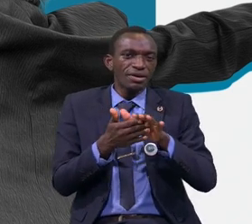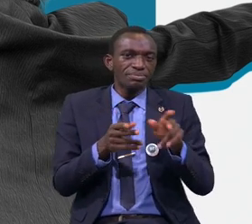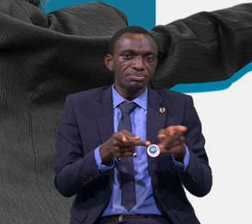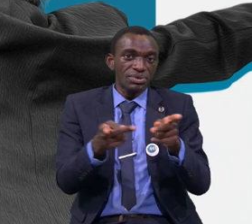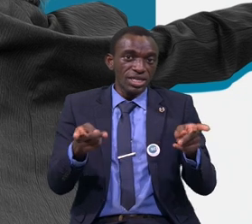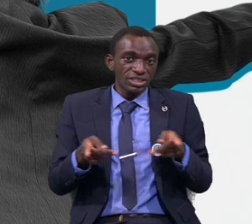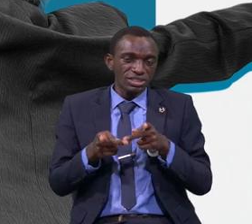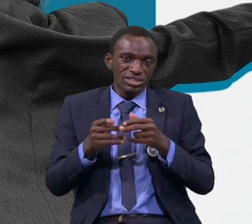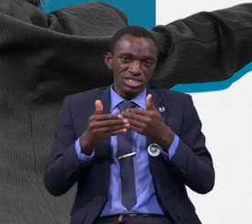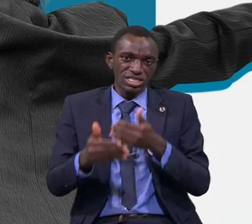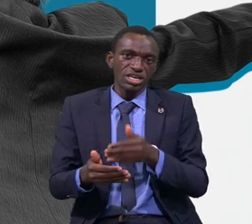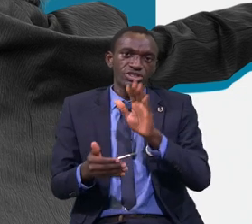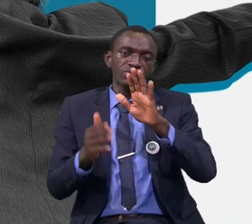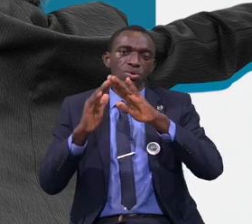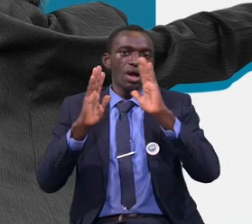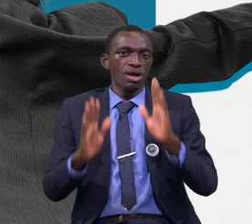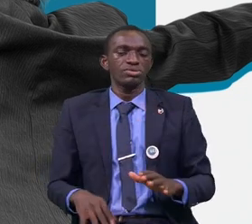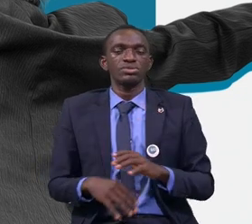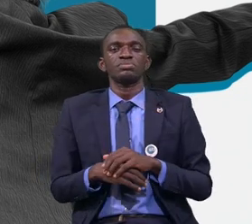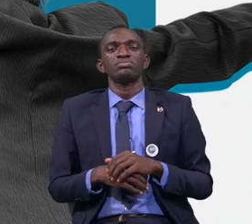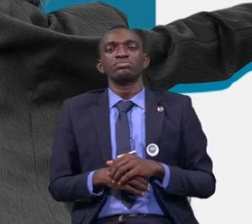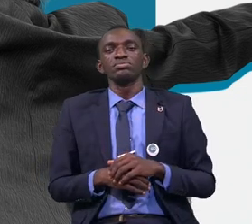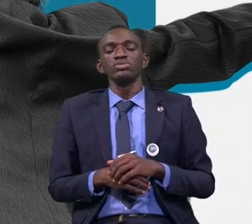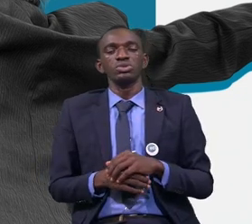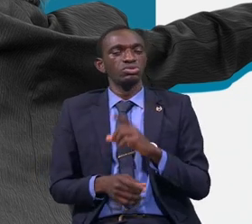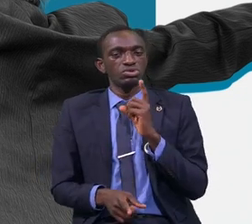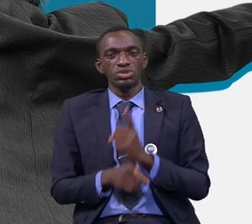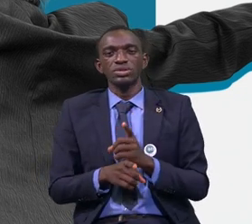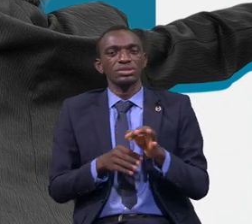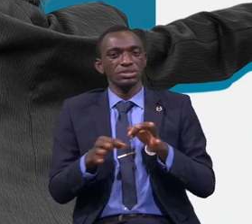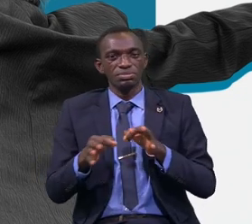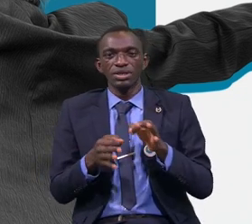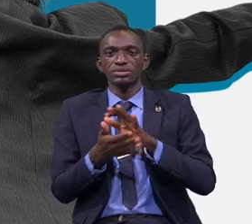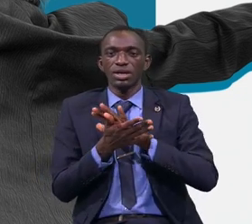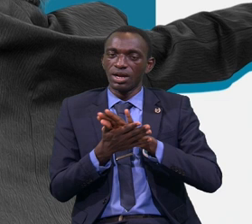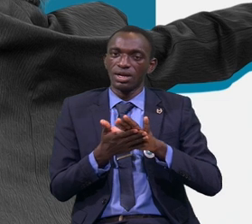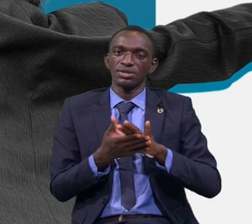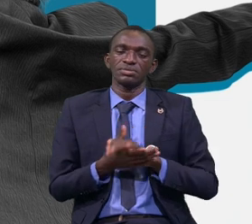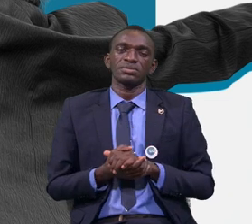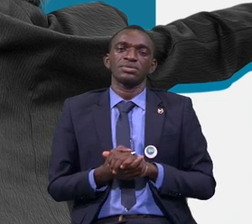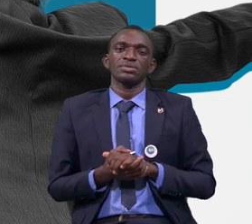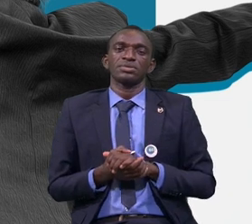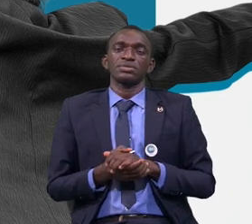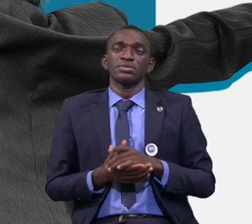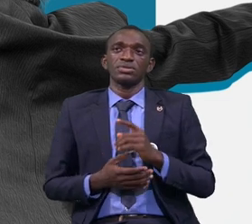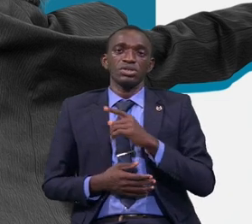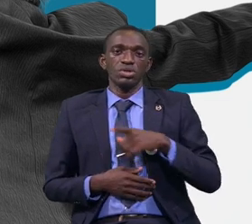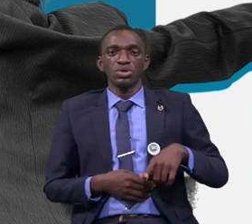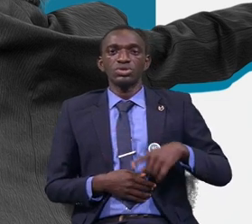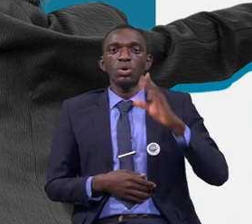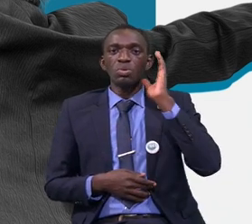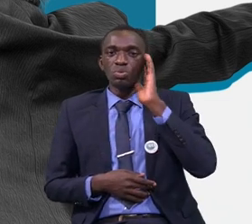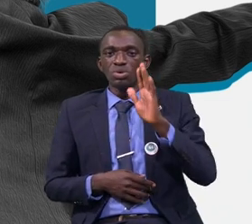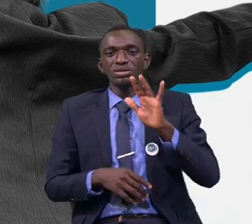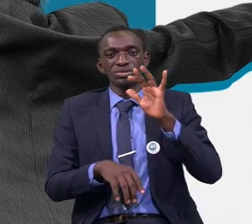Are you at a road junction? You just direct us that this road junction, this